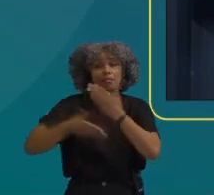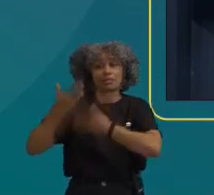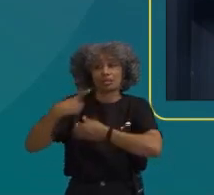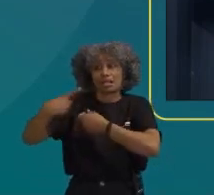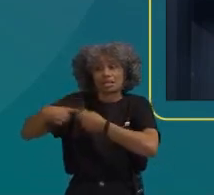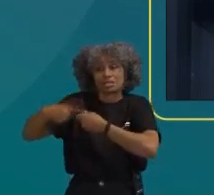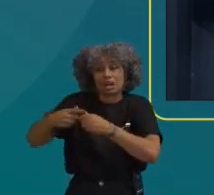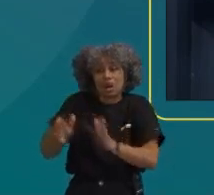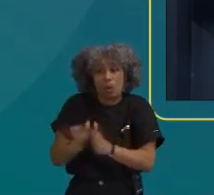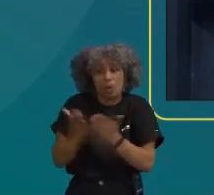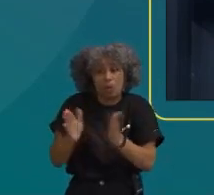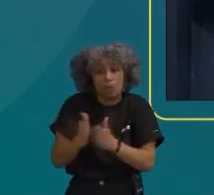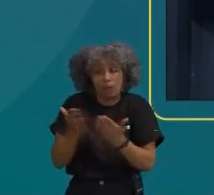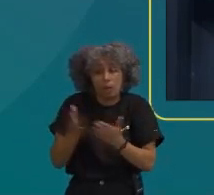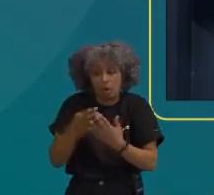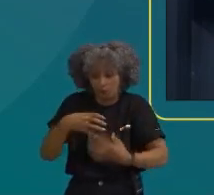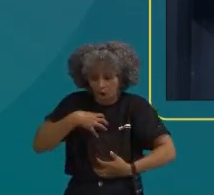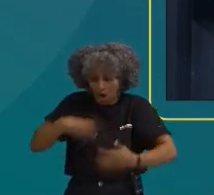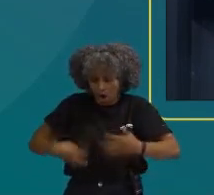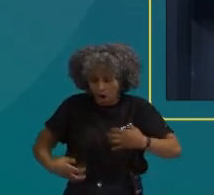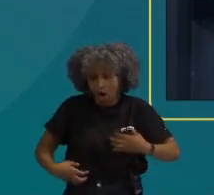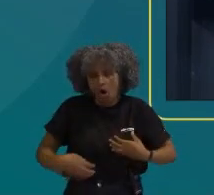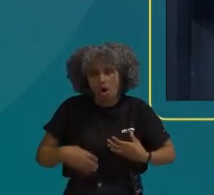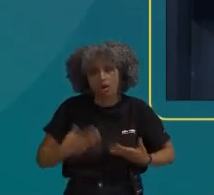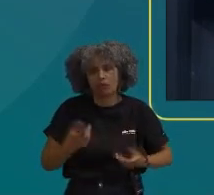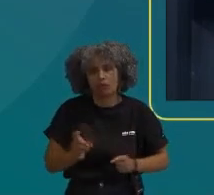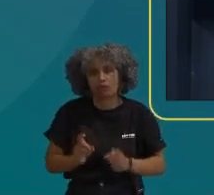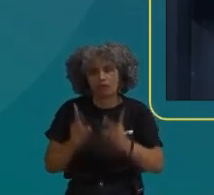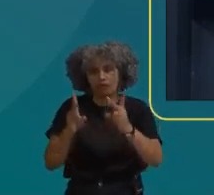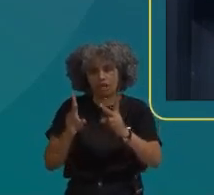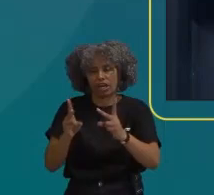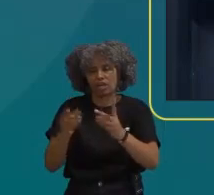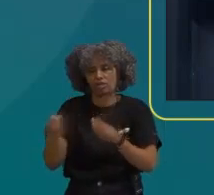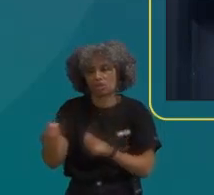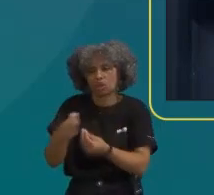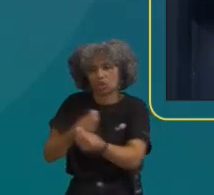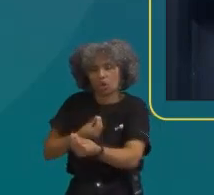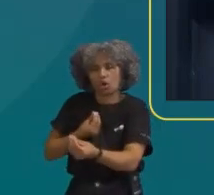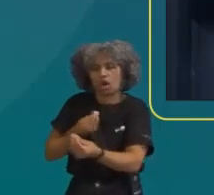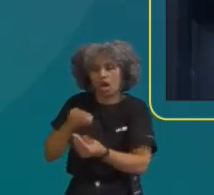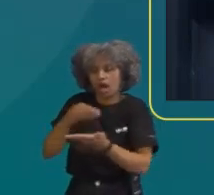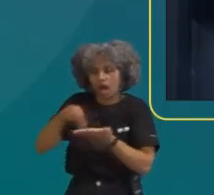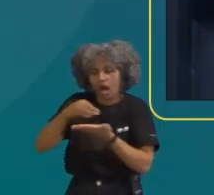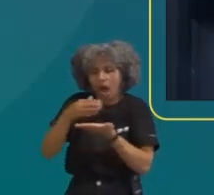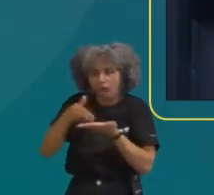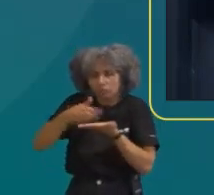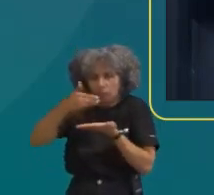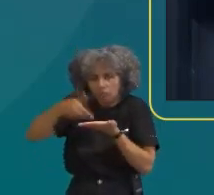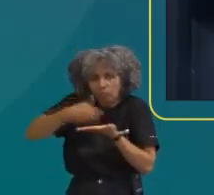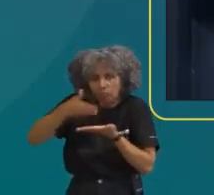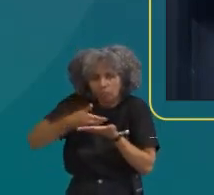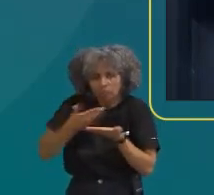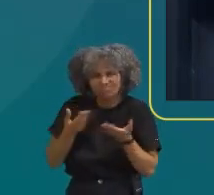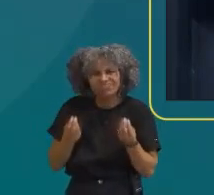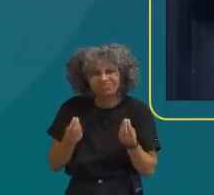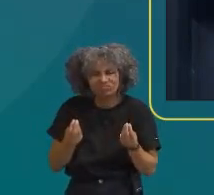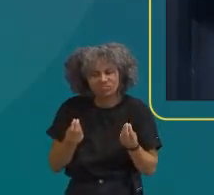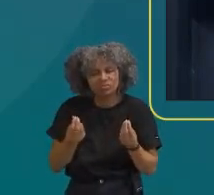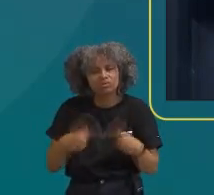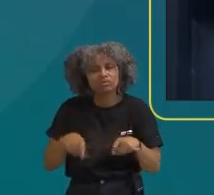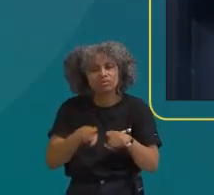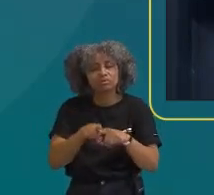to live, to now an economy that's thriving on tourism and growth on creative and ICT